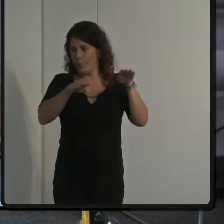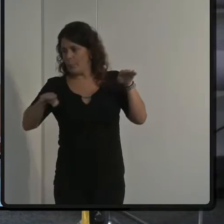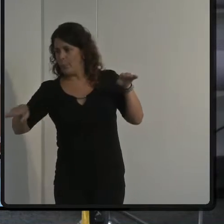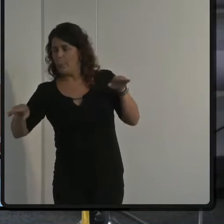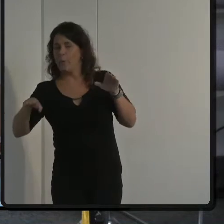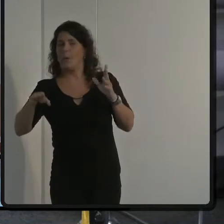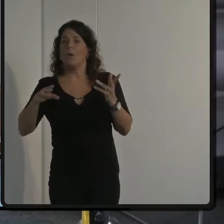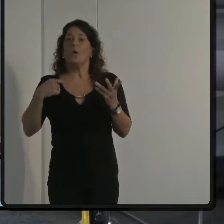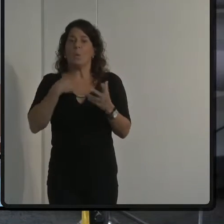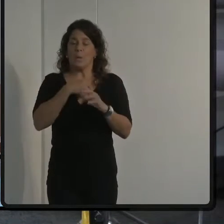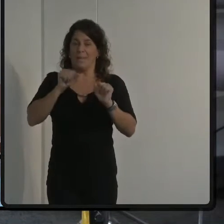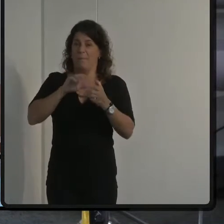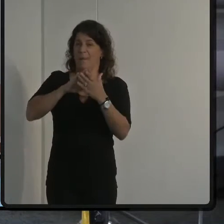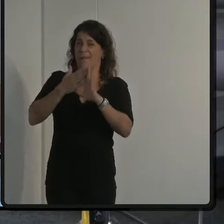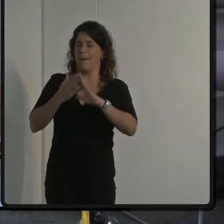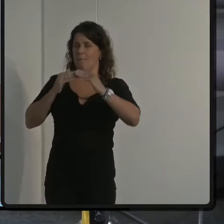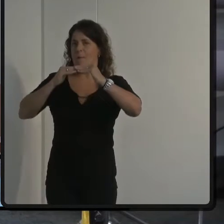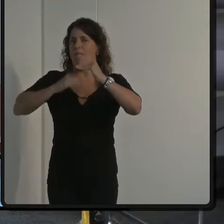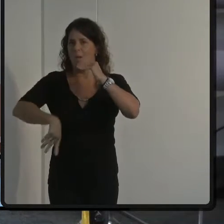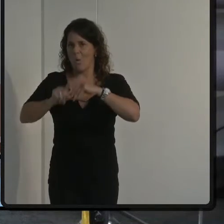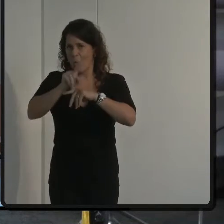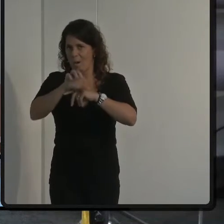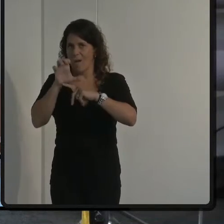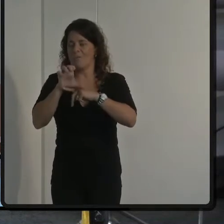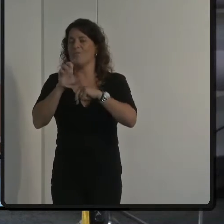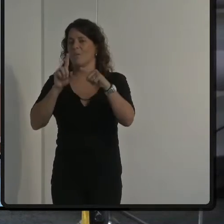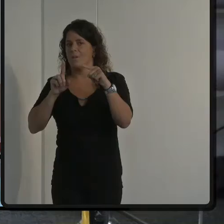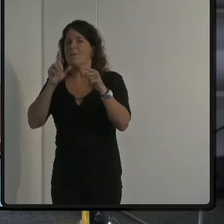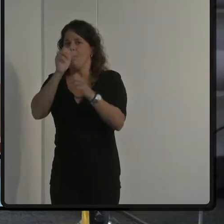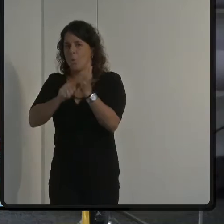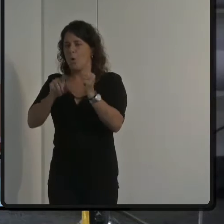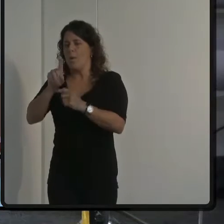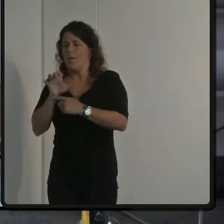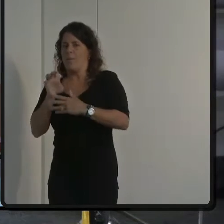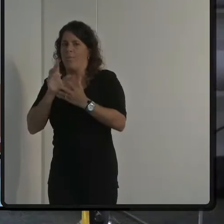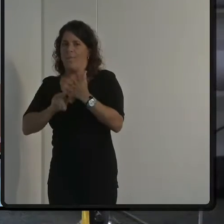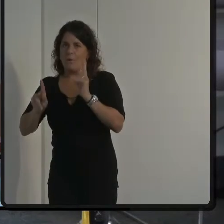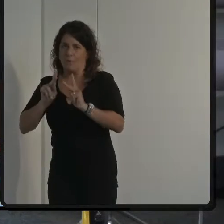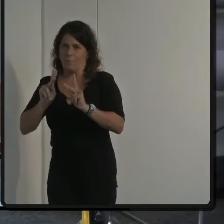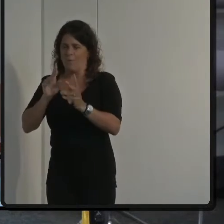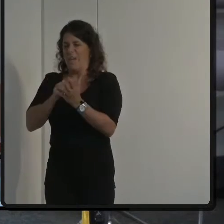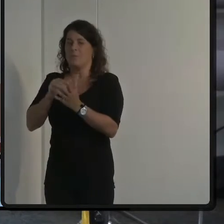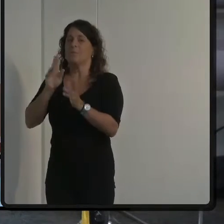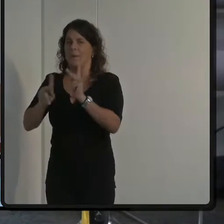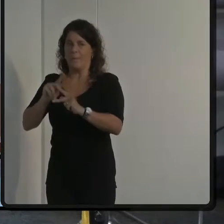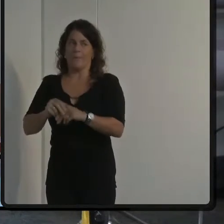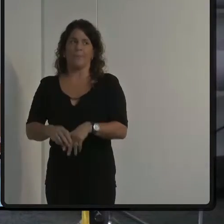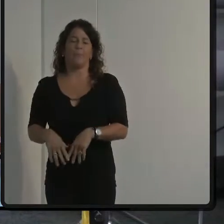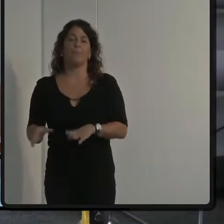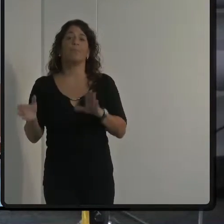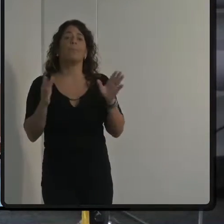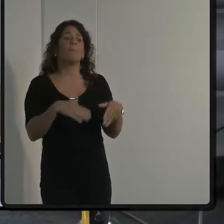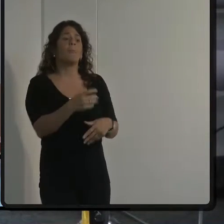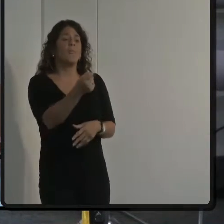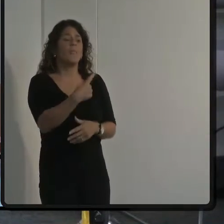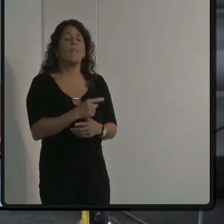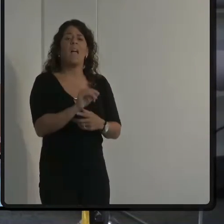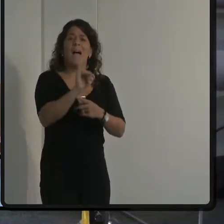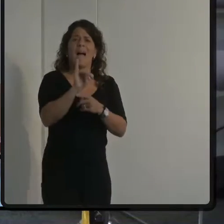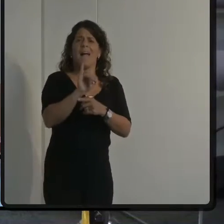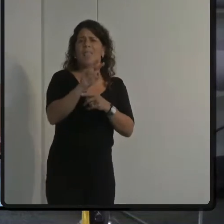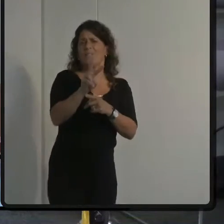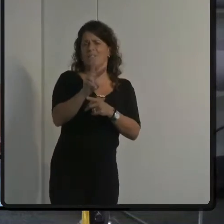100. Lastly, for me, with the Isla Vista and uptick in cases, why do you think this is, given the fact that school